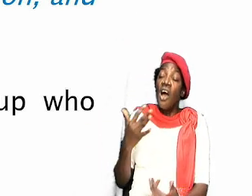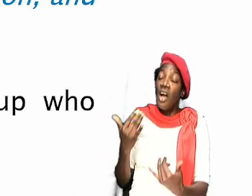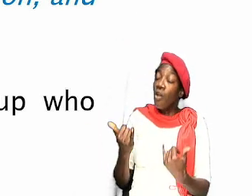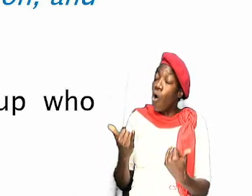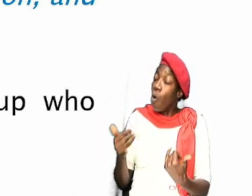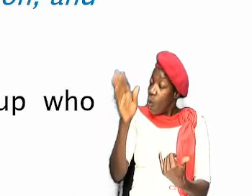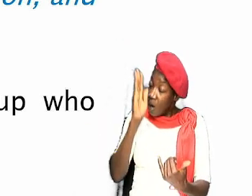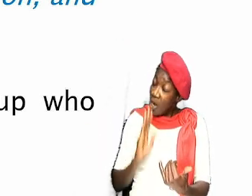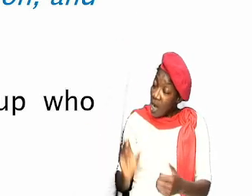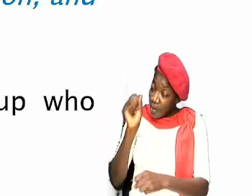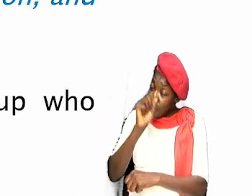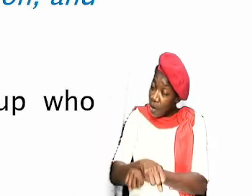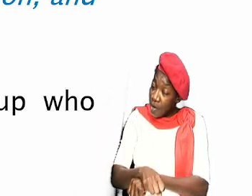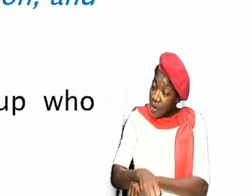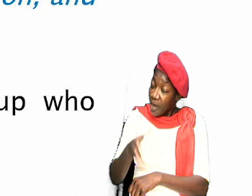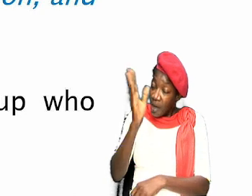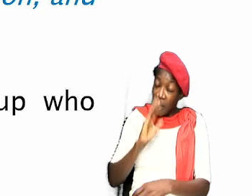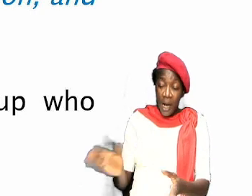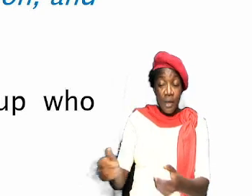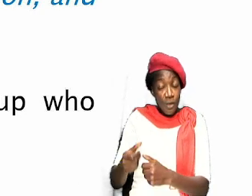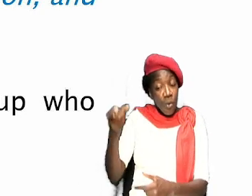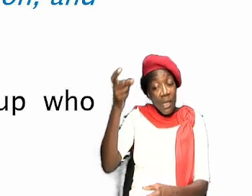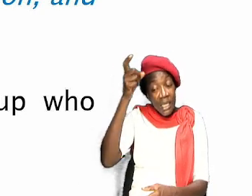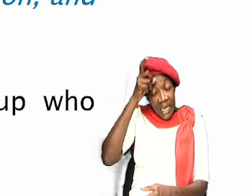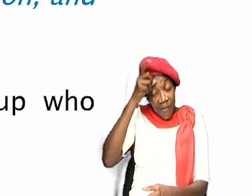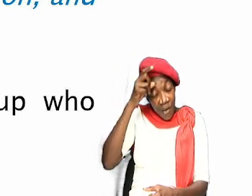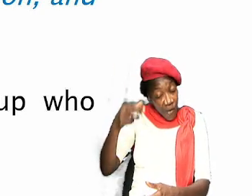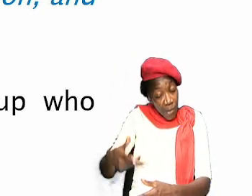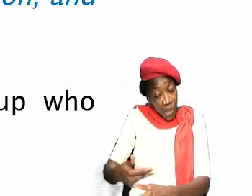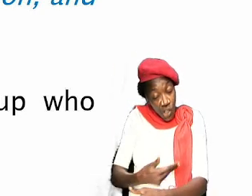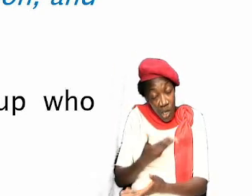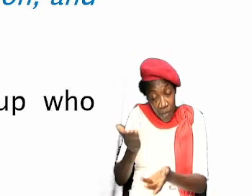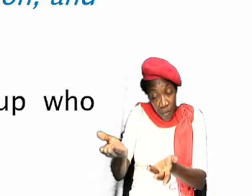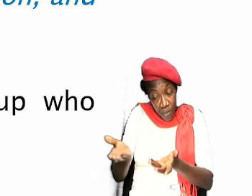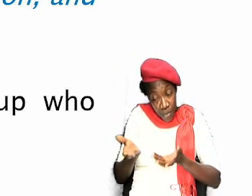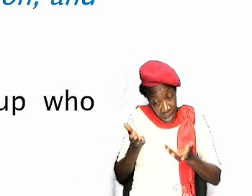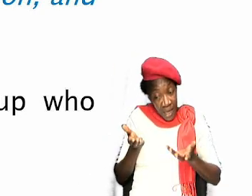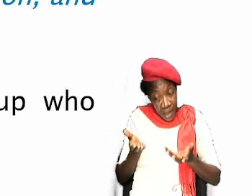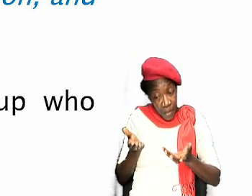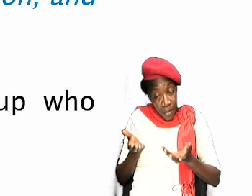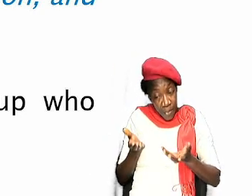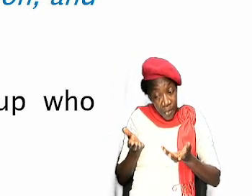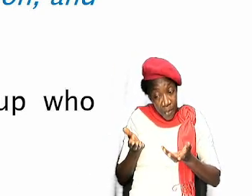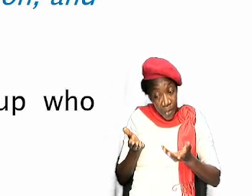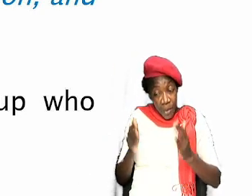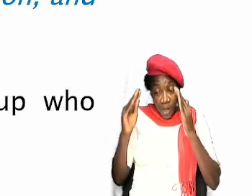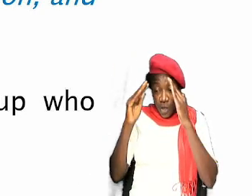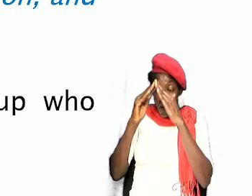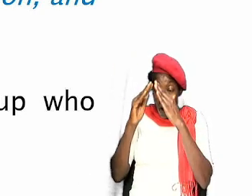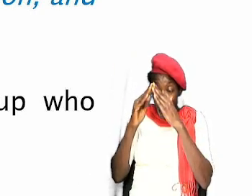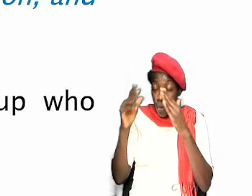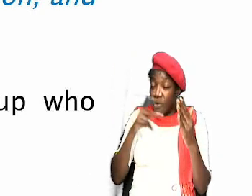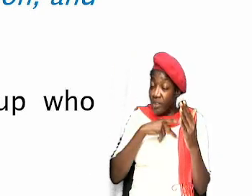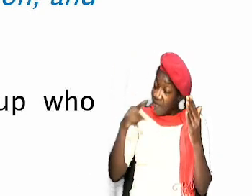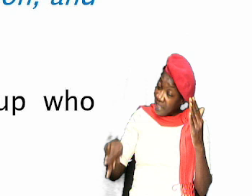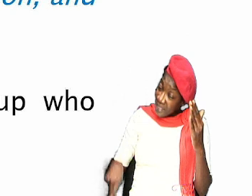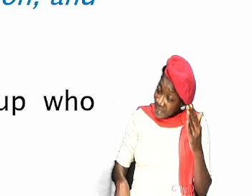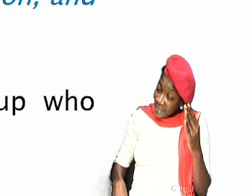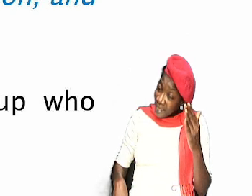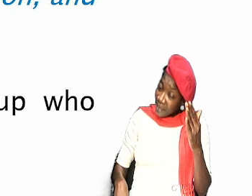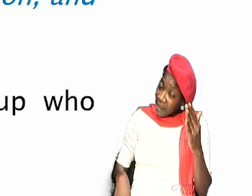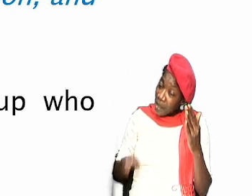God took David from the sheepfold and he brought him into the house of the king to